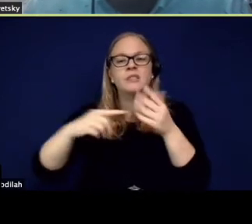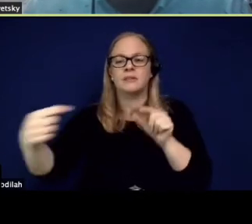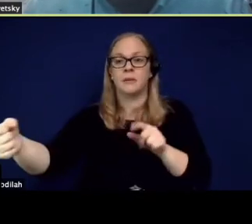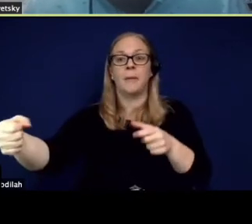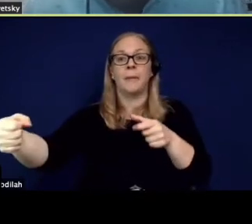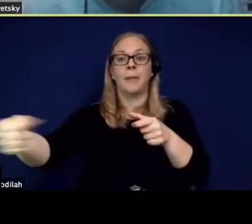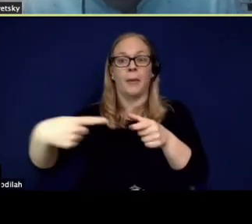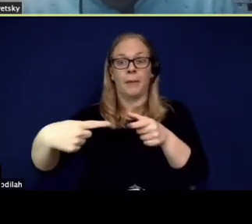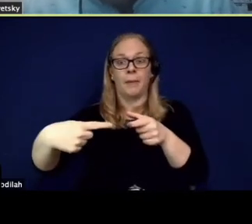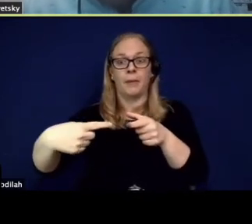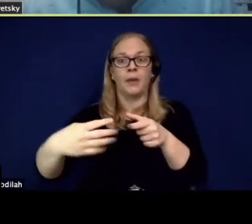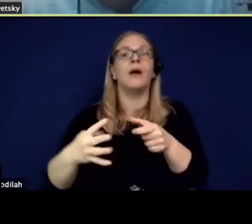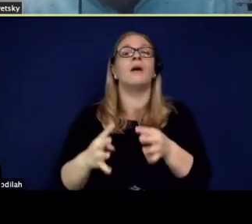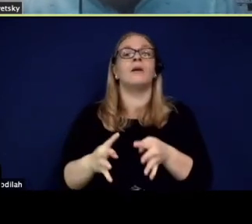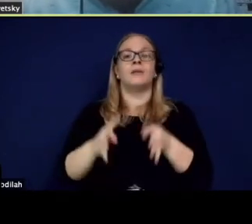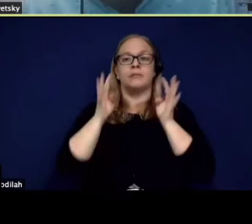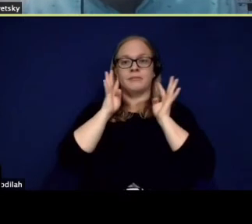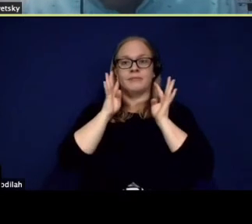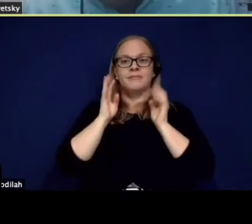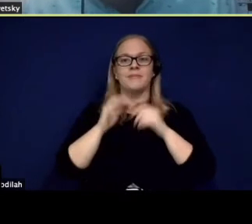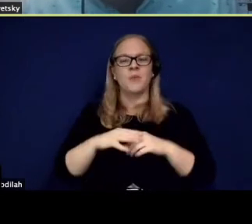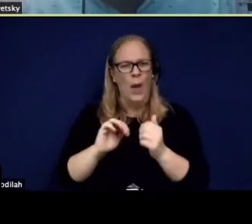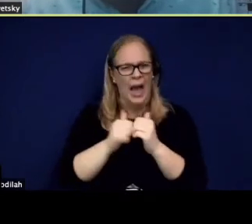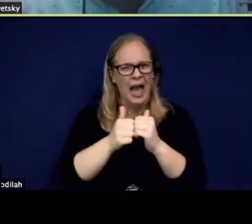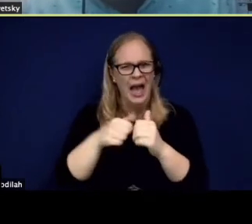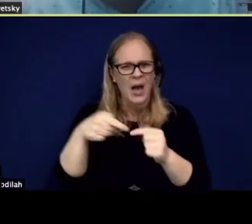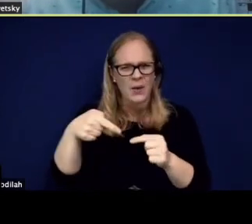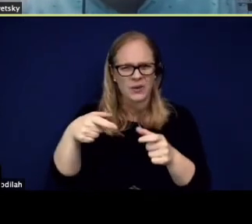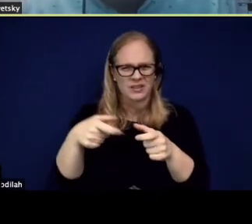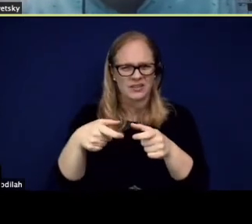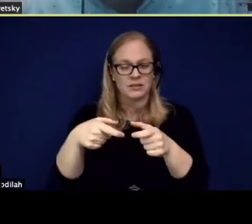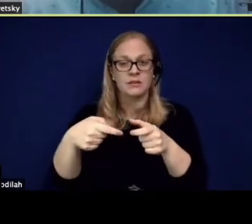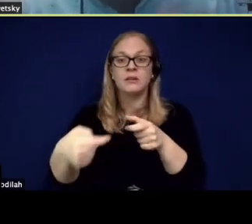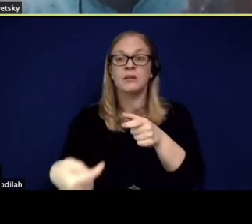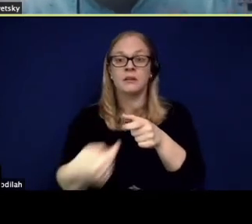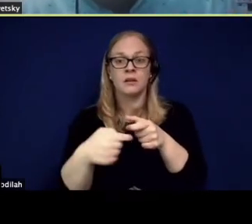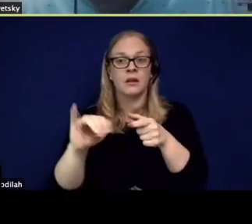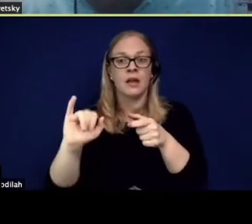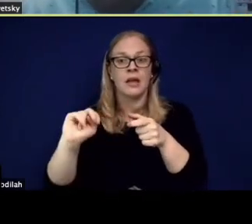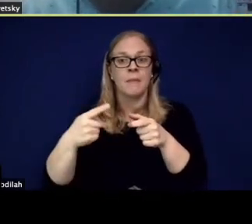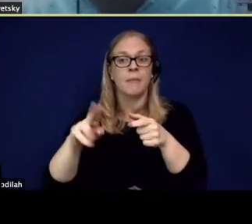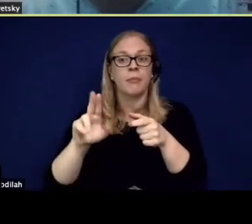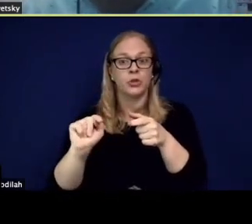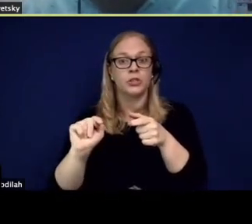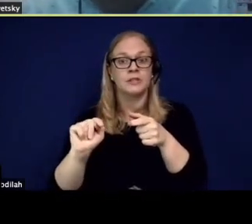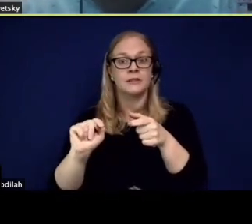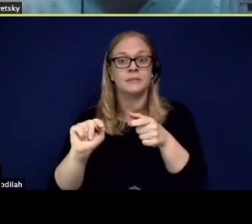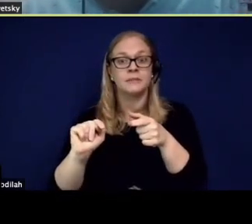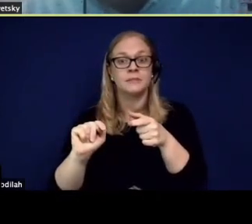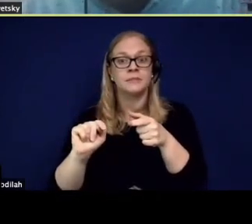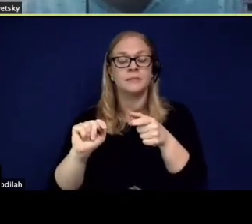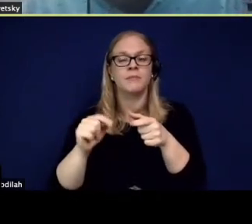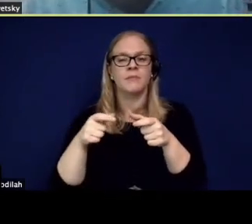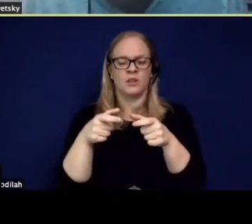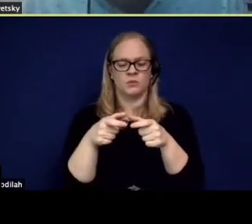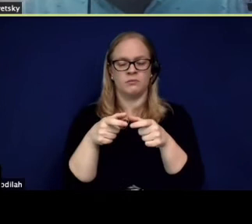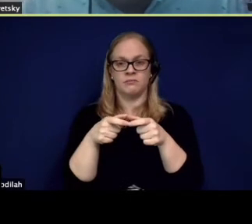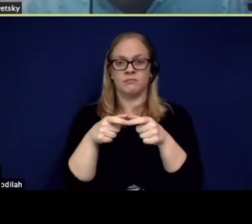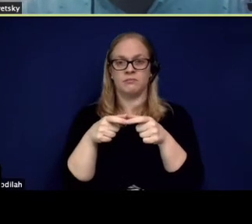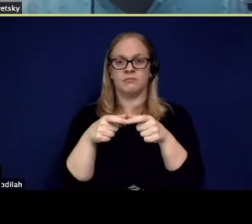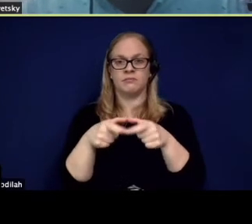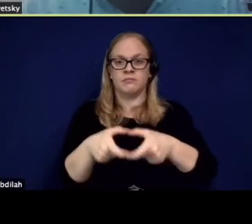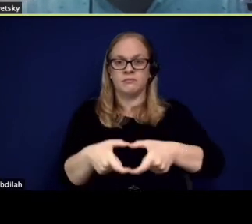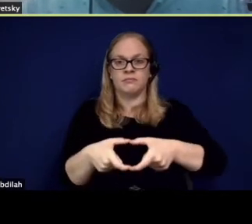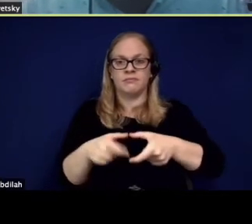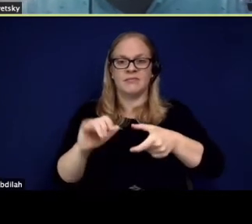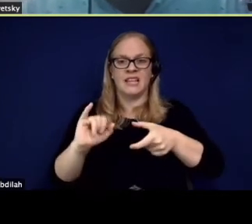so is on the input side of a streamer, like the device I showed before. It